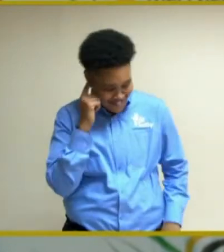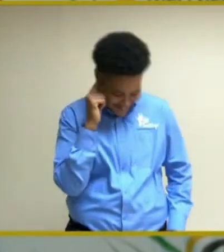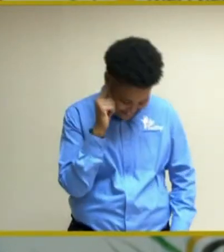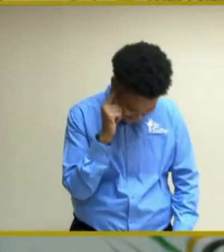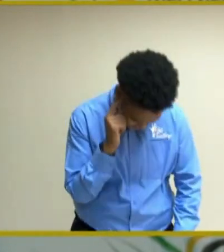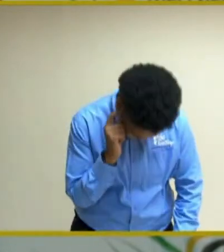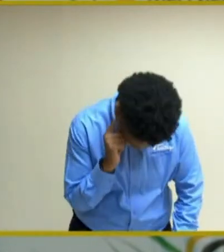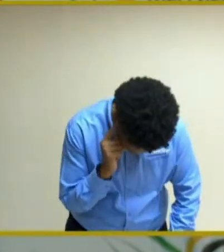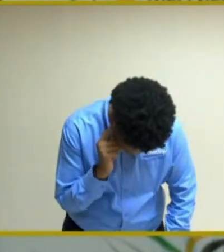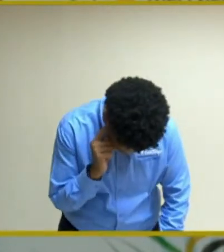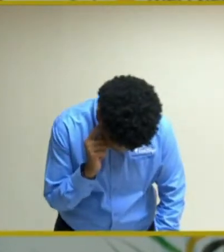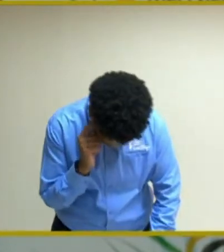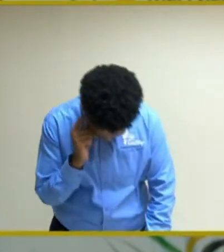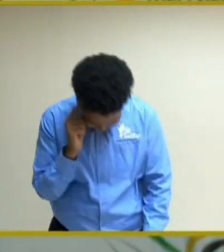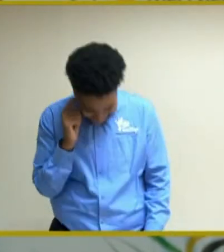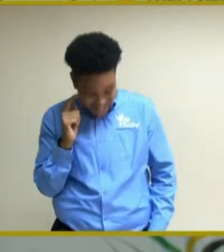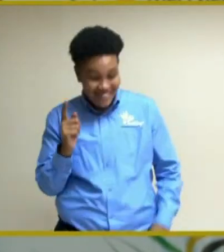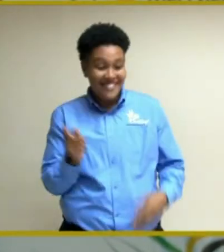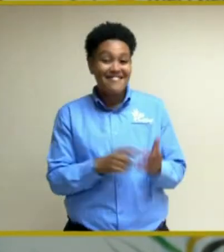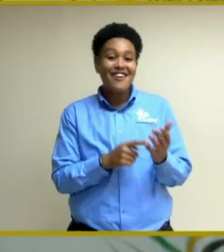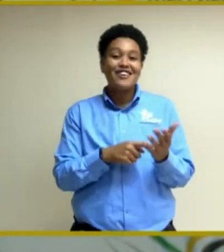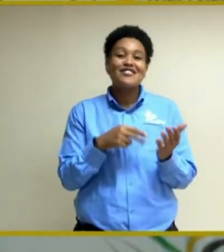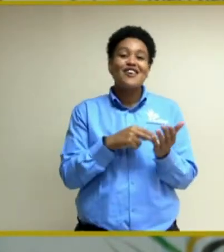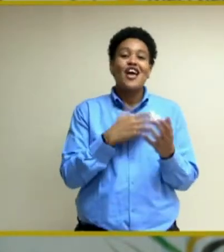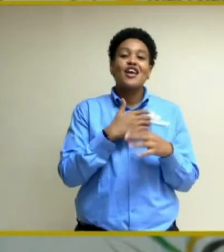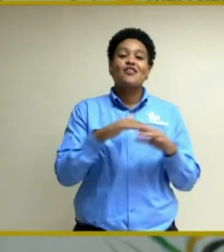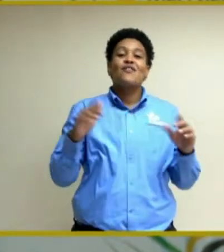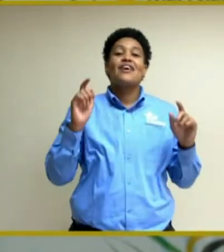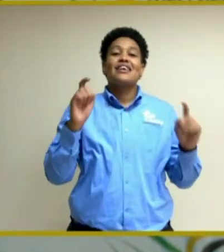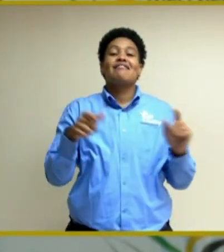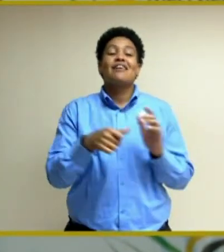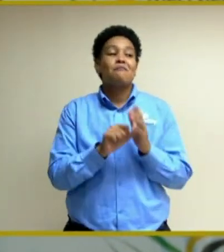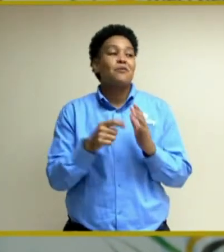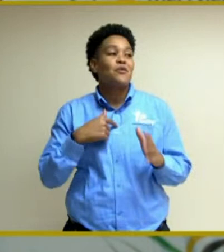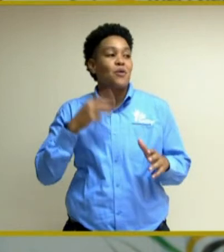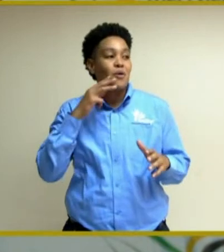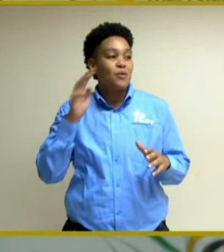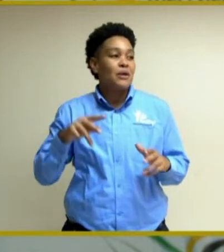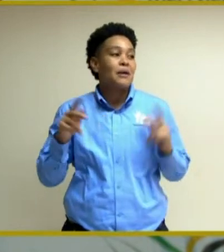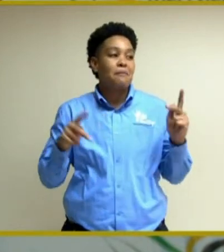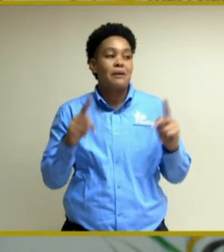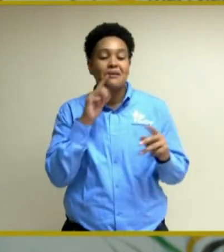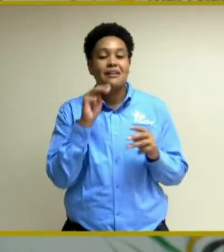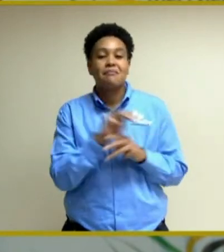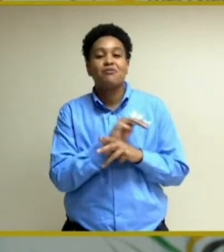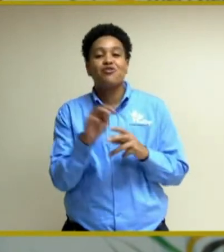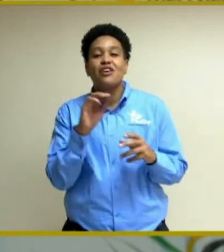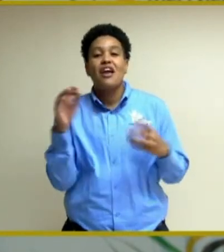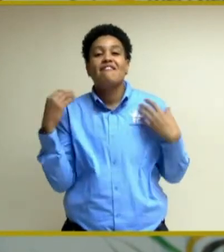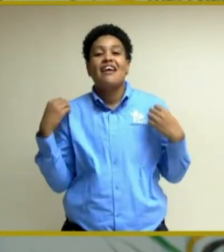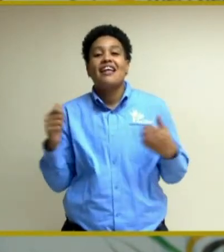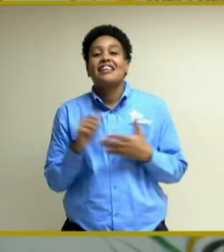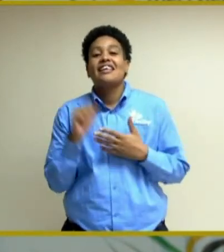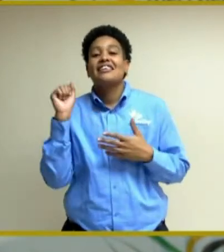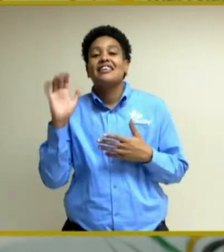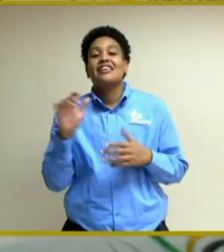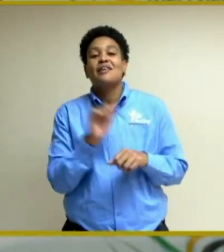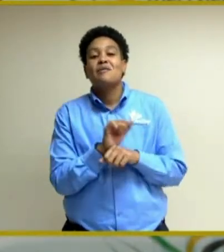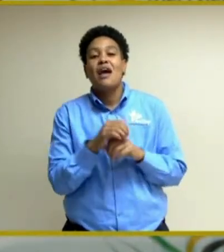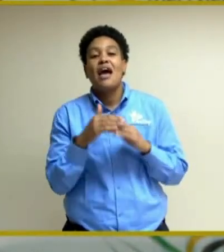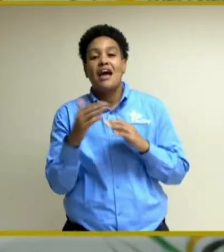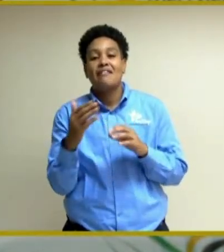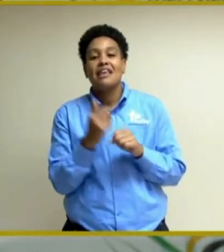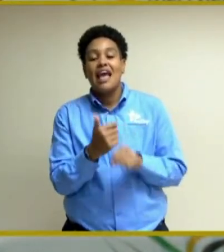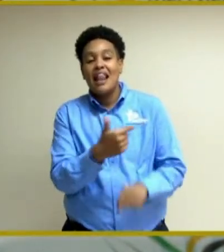of all, I don't want you to give the impression that we're a wicked set of people at the Ministry of Health and send you to work after you get your vaccine,